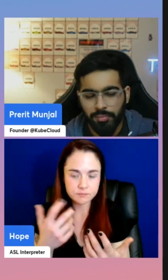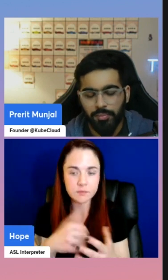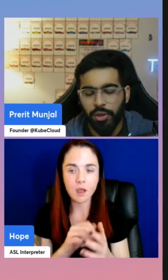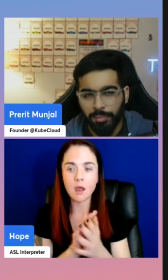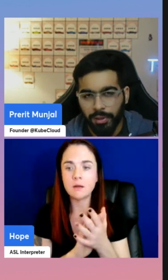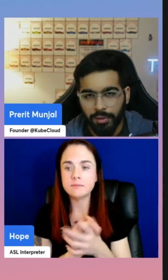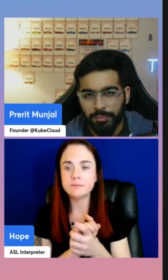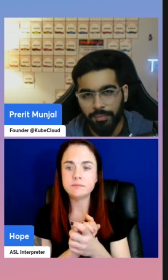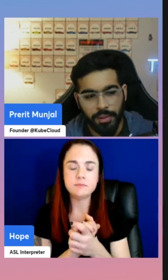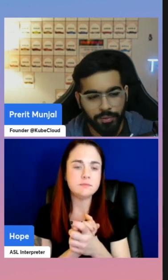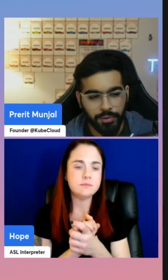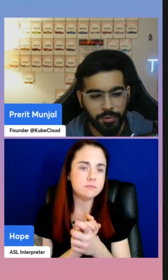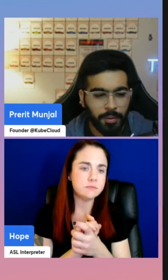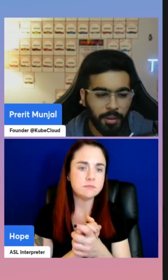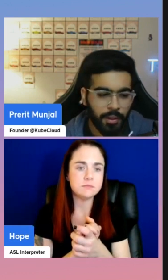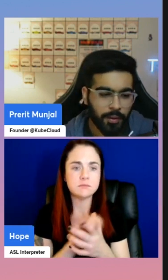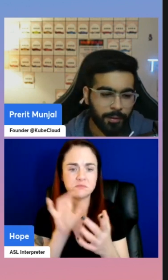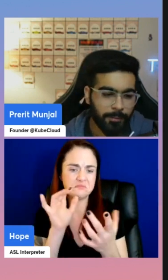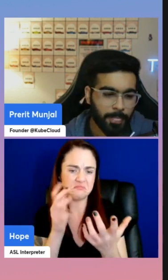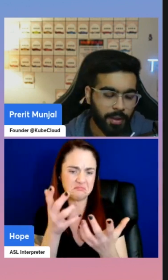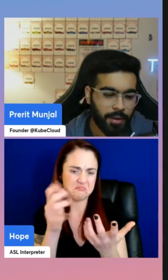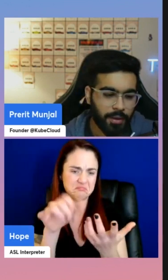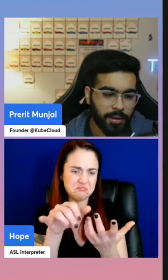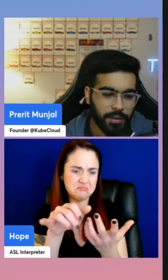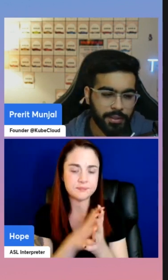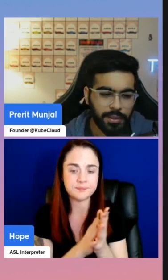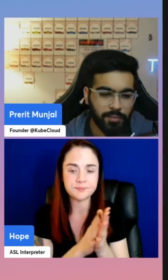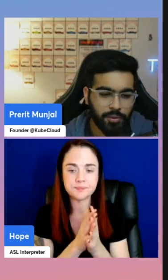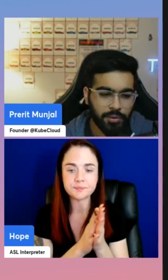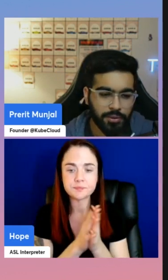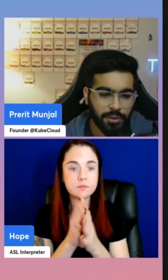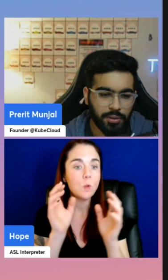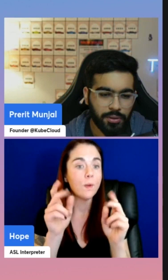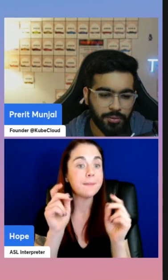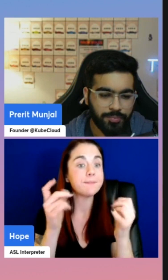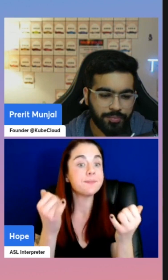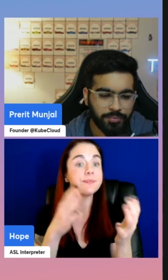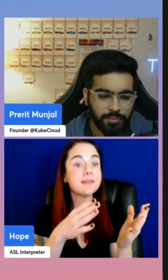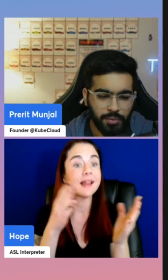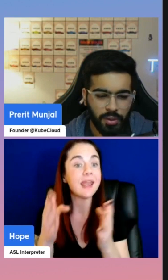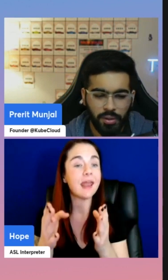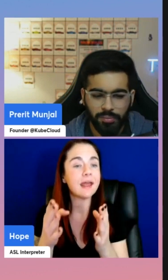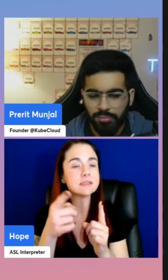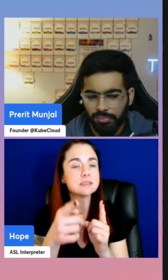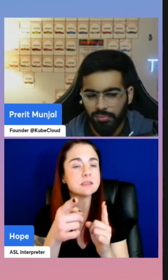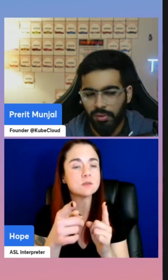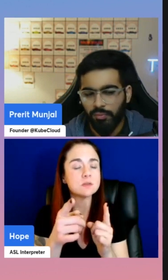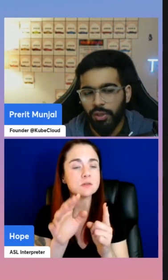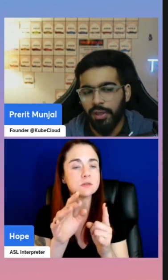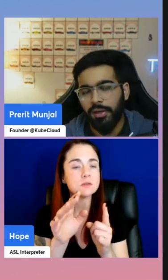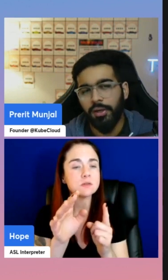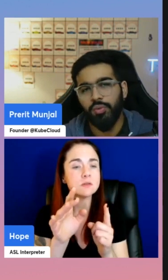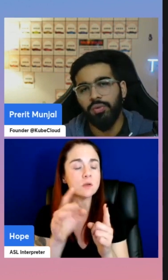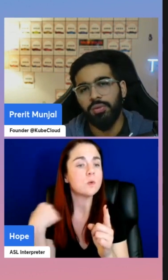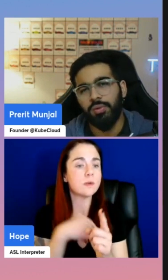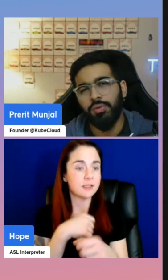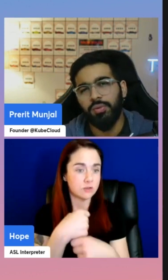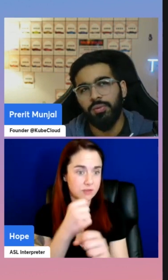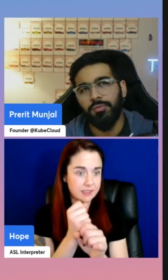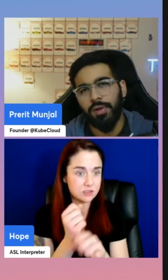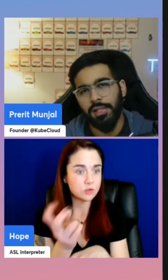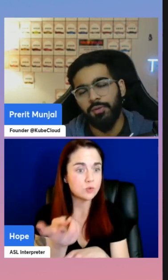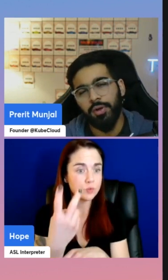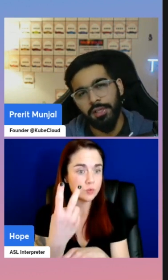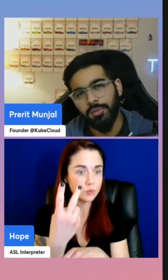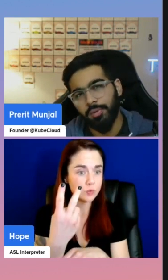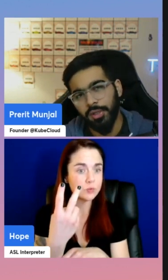the boilerplate that we say. Okay, and next thing was uh, we created